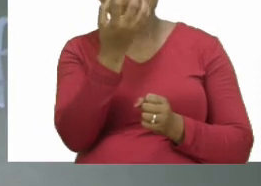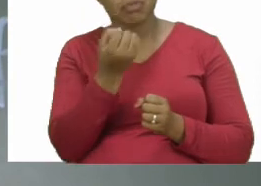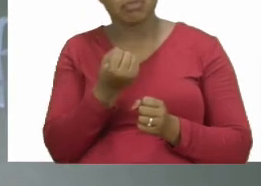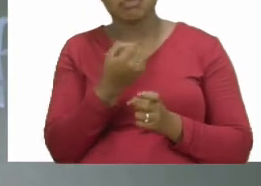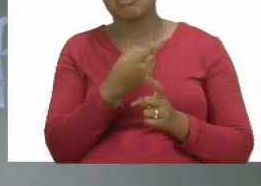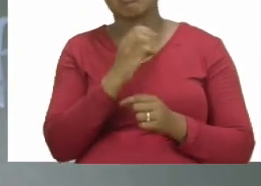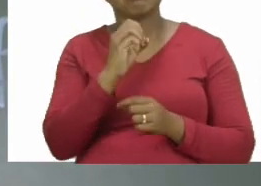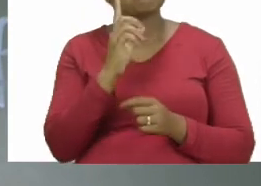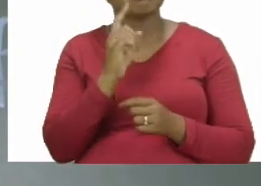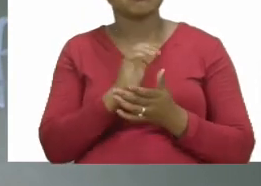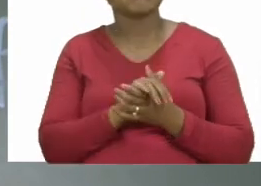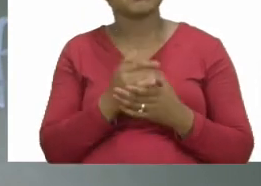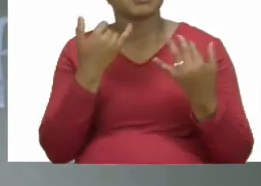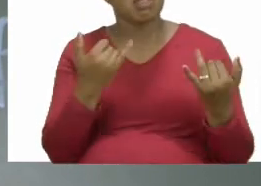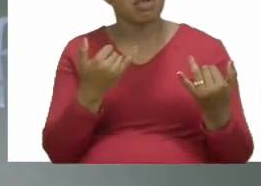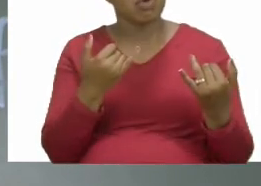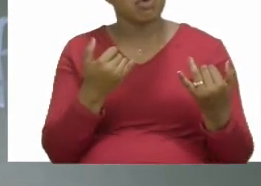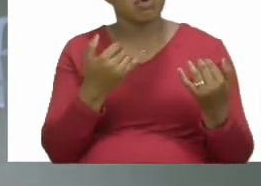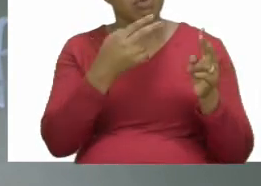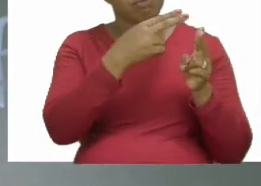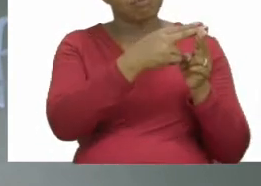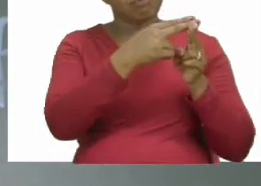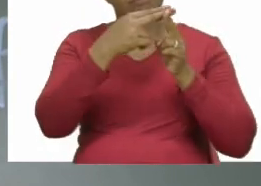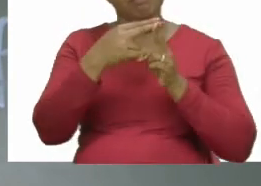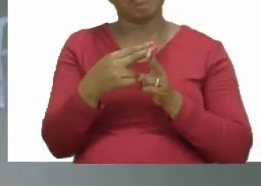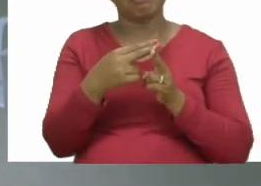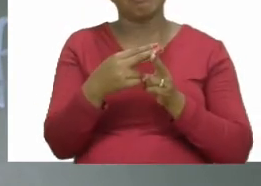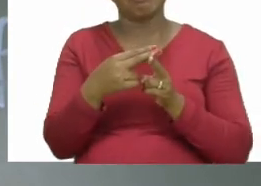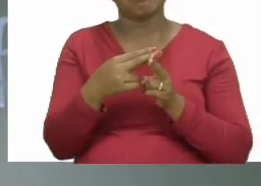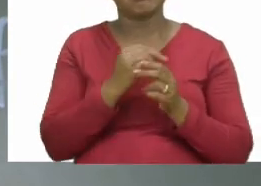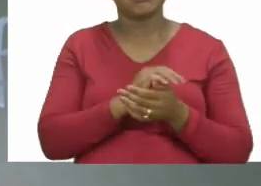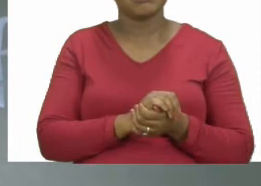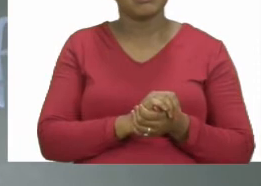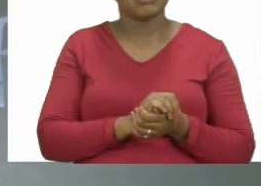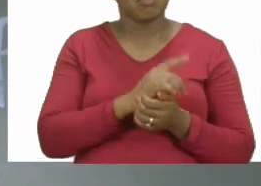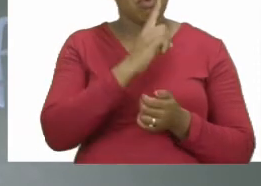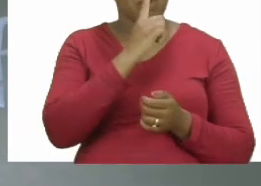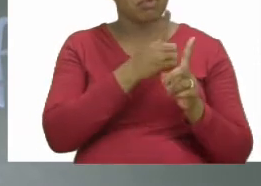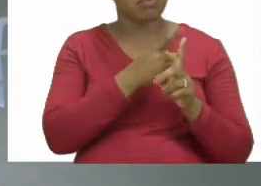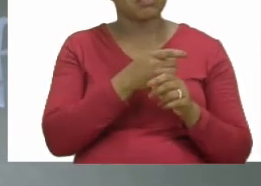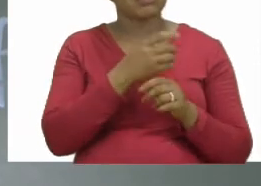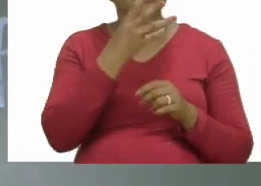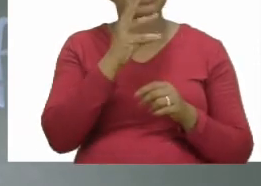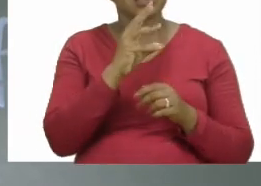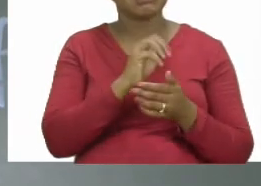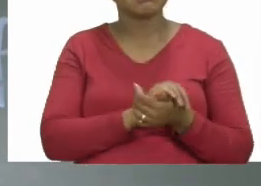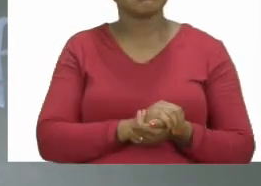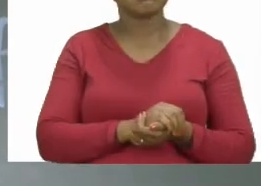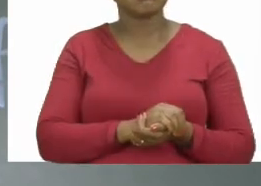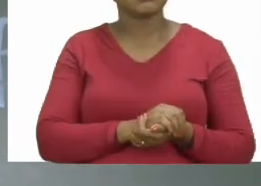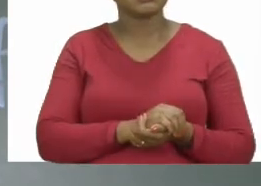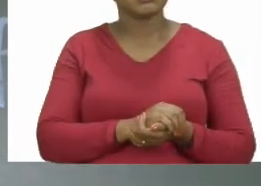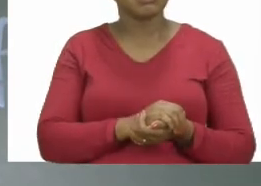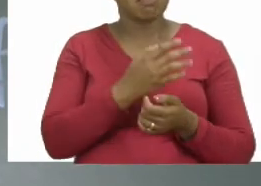go ahead and borrow. So we borrow 1 from the 6. Then we have 5